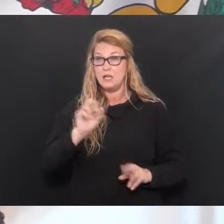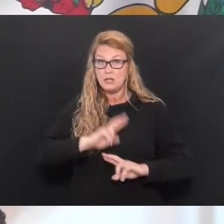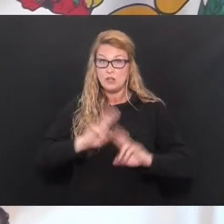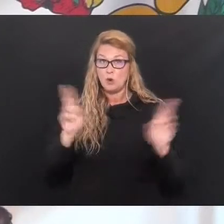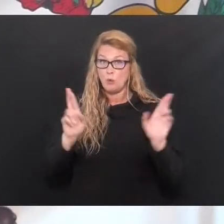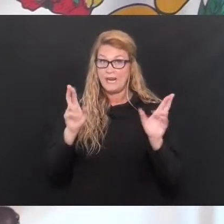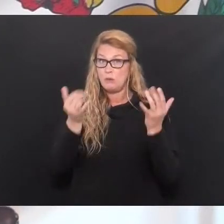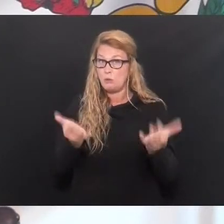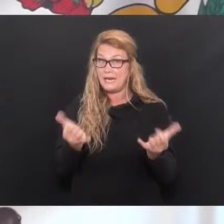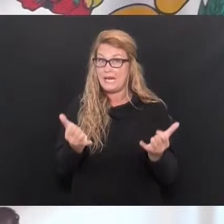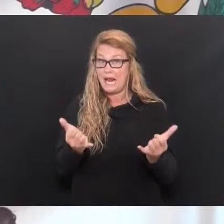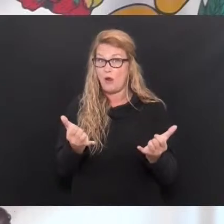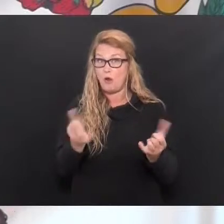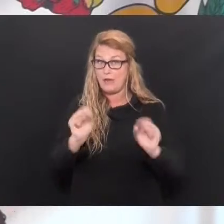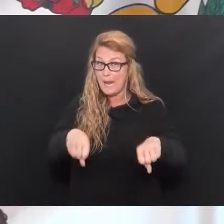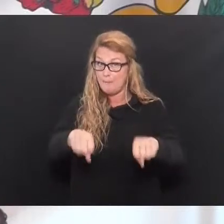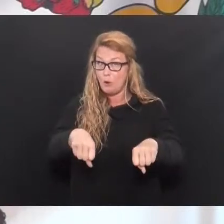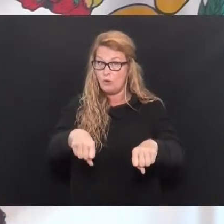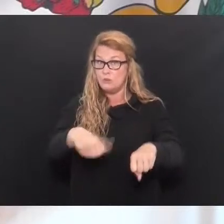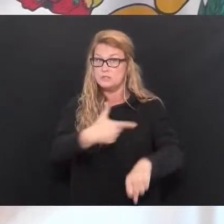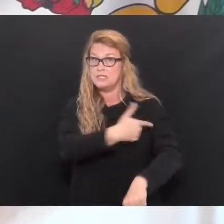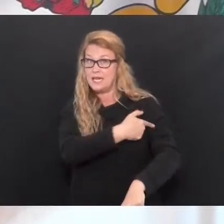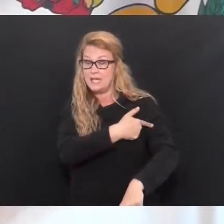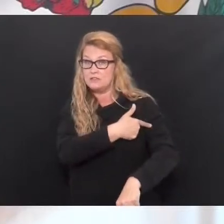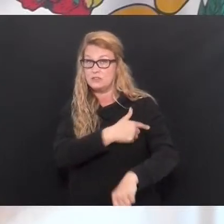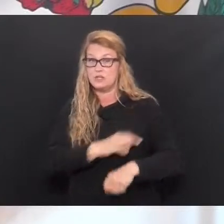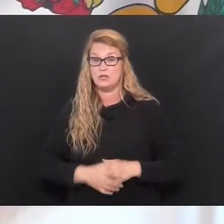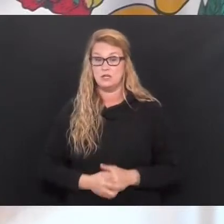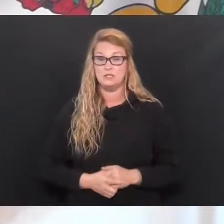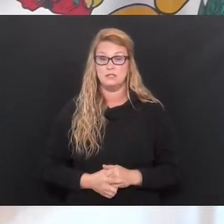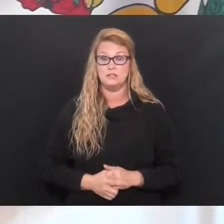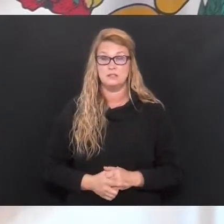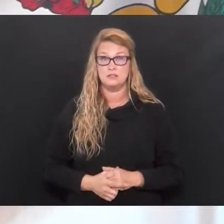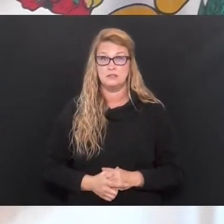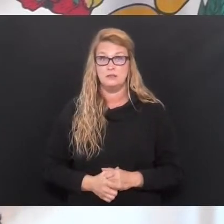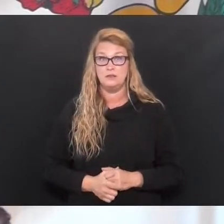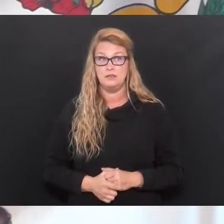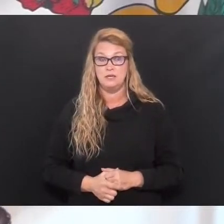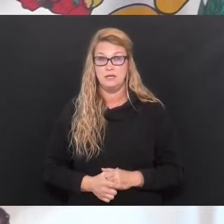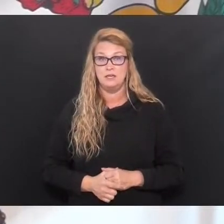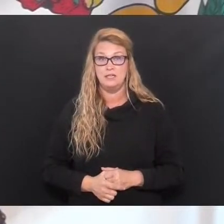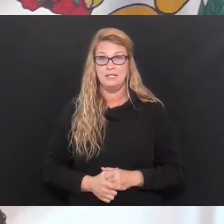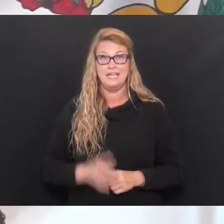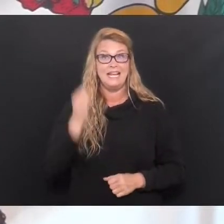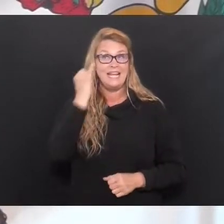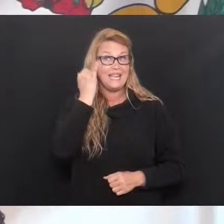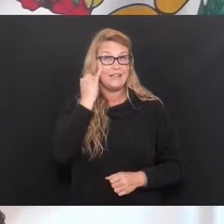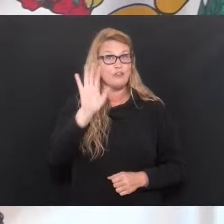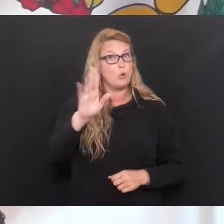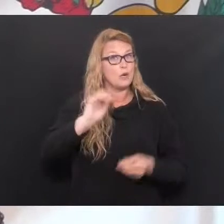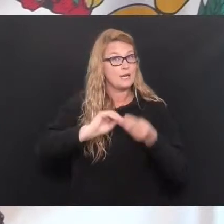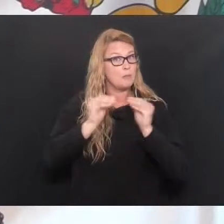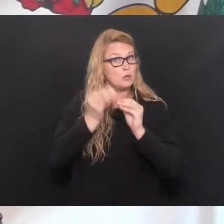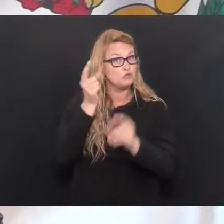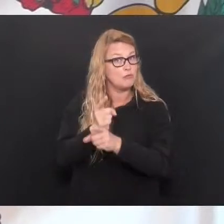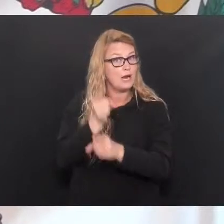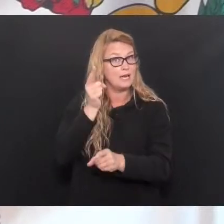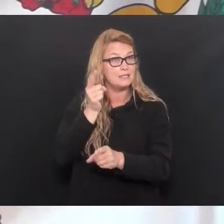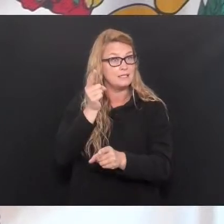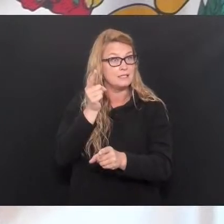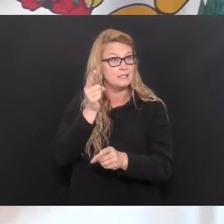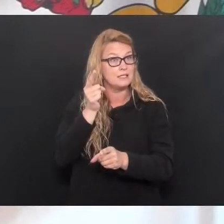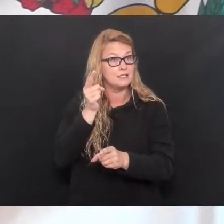right now to take the first round shot. And Kenny, if your number's right,